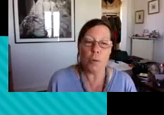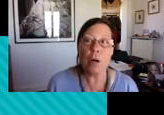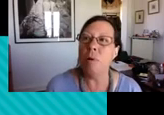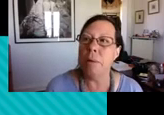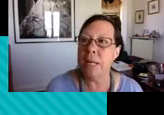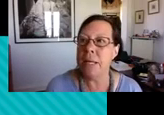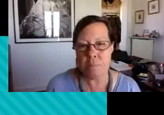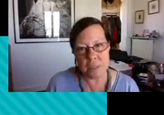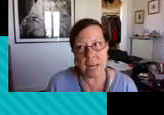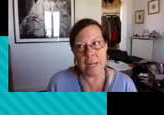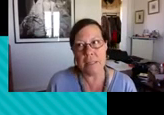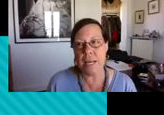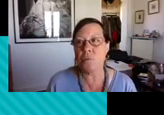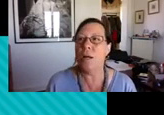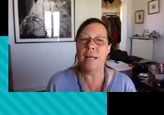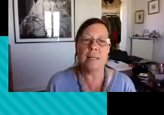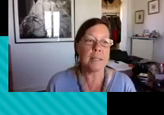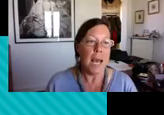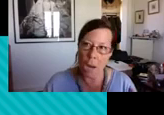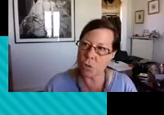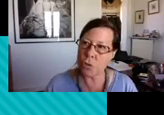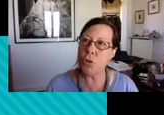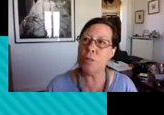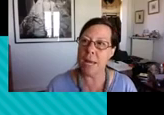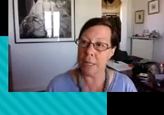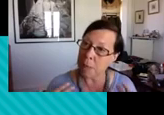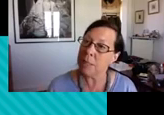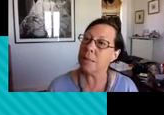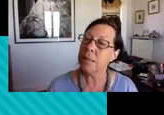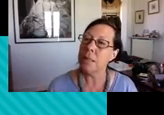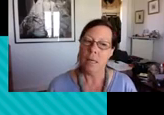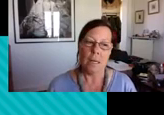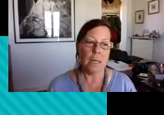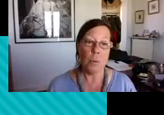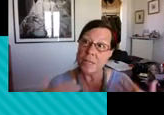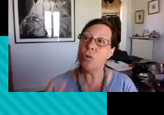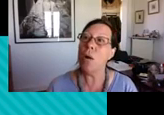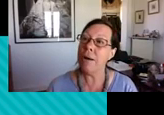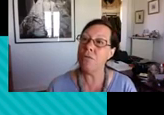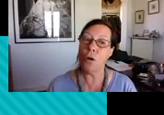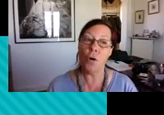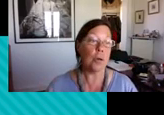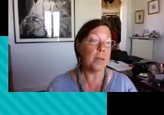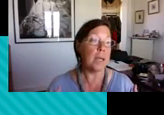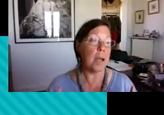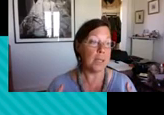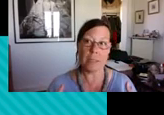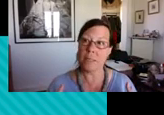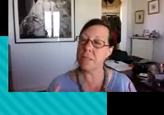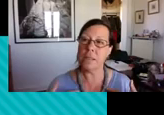real problem in many societies, as well as how do you protect the public when they do go out and vote or when